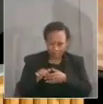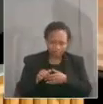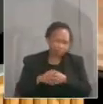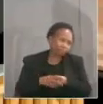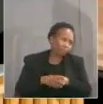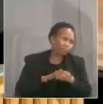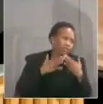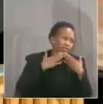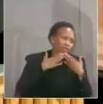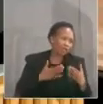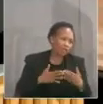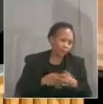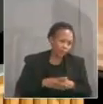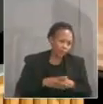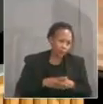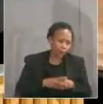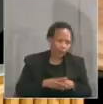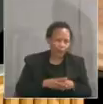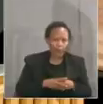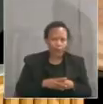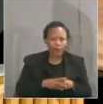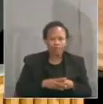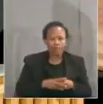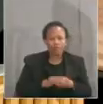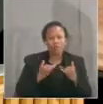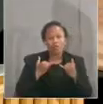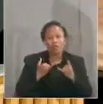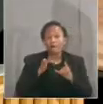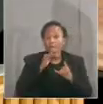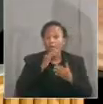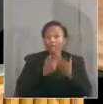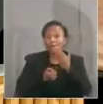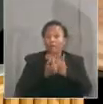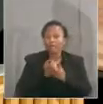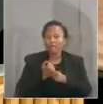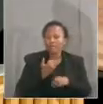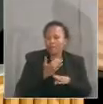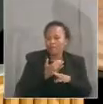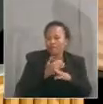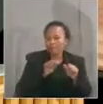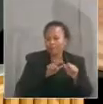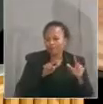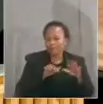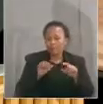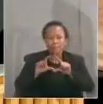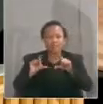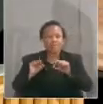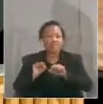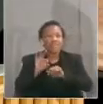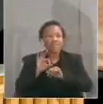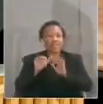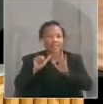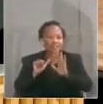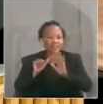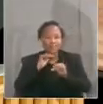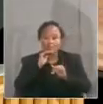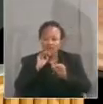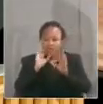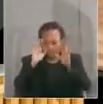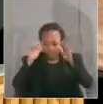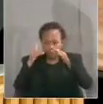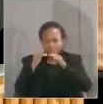So that's the at operational level, and then in paragraph 36, you deal with the reporting lines